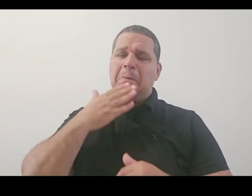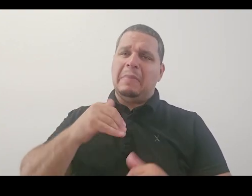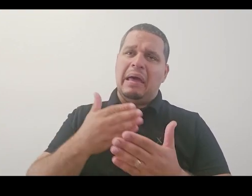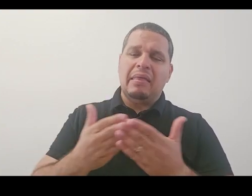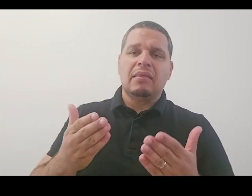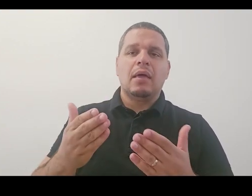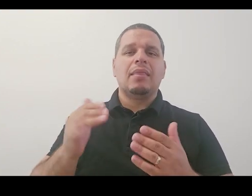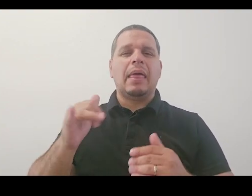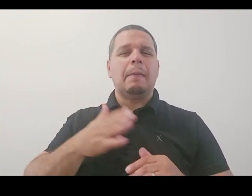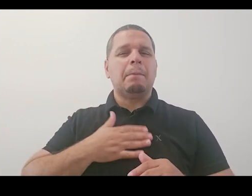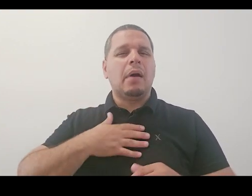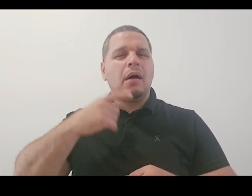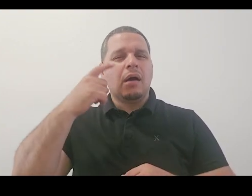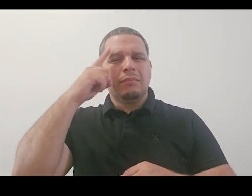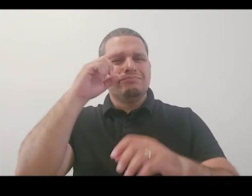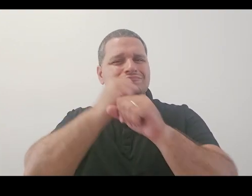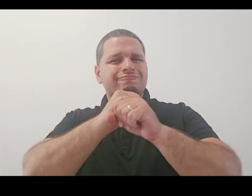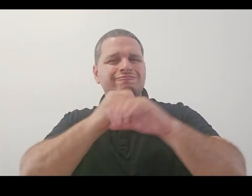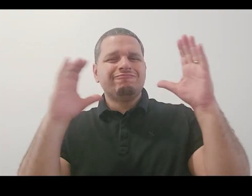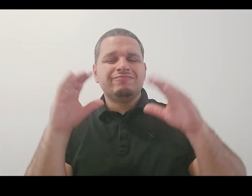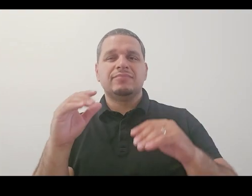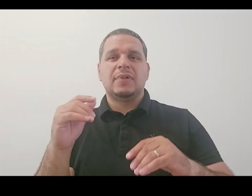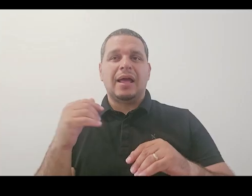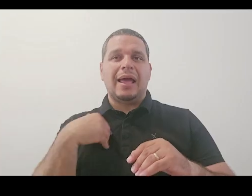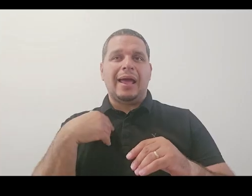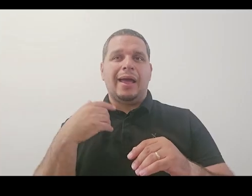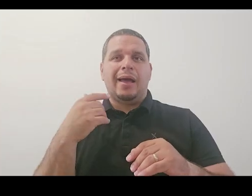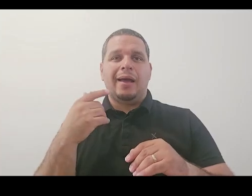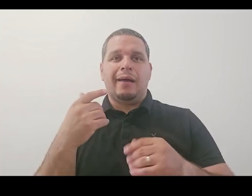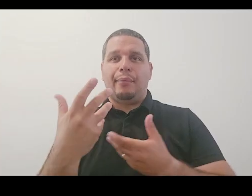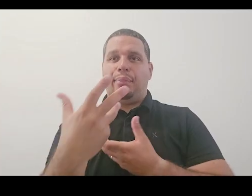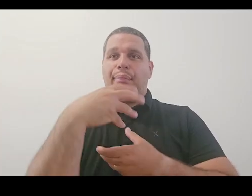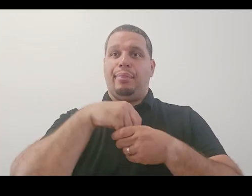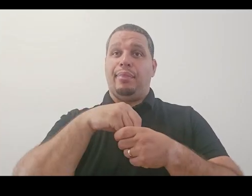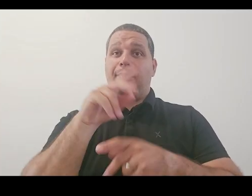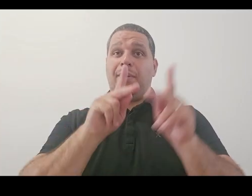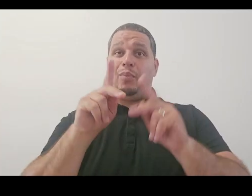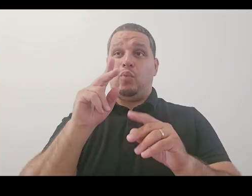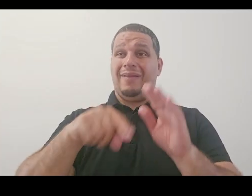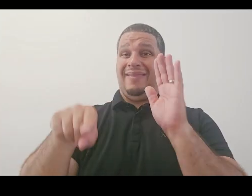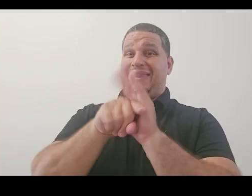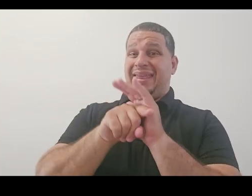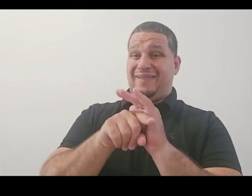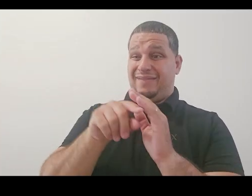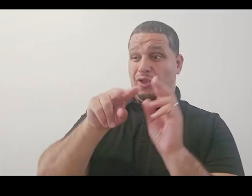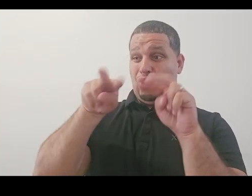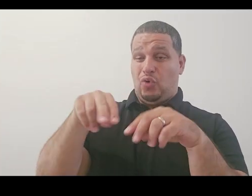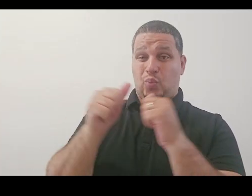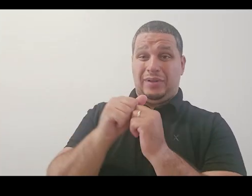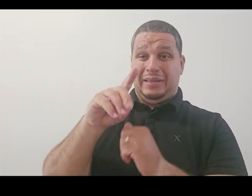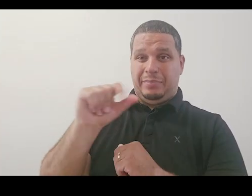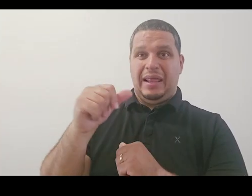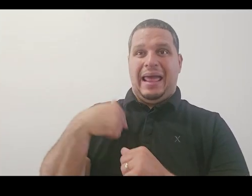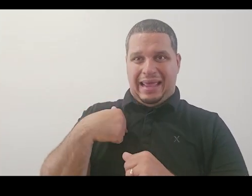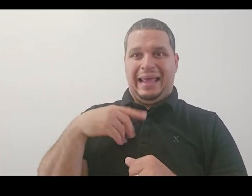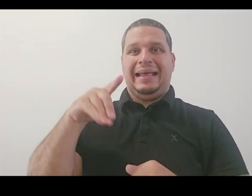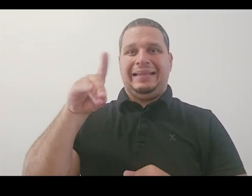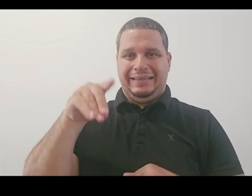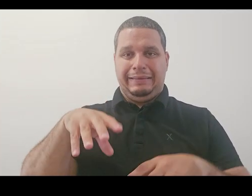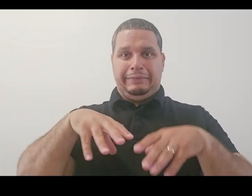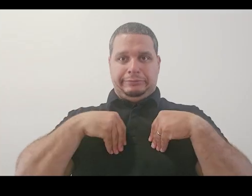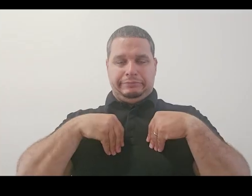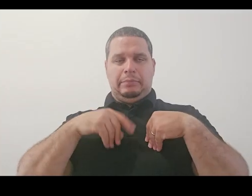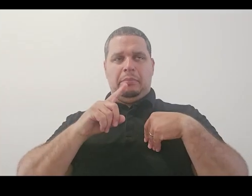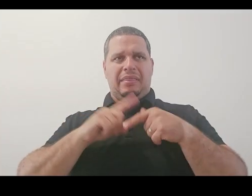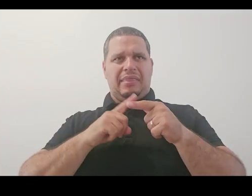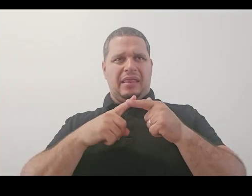a bad thing. Having, drunk the cultural Kool-Aid about disability. Right. And then, then when I grew up